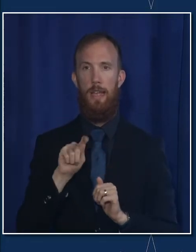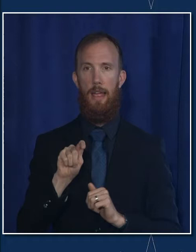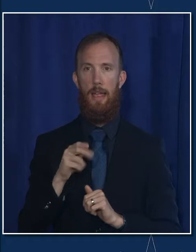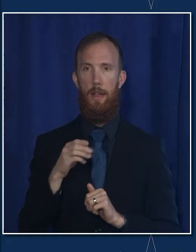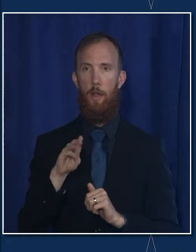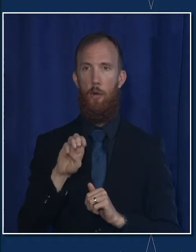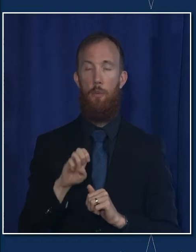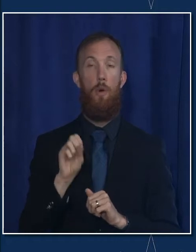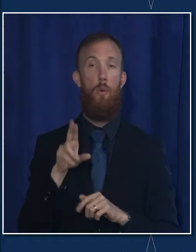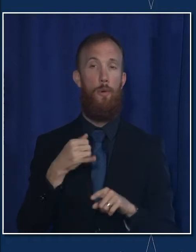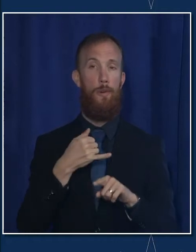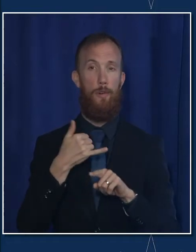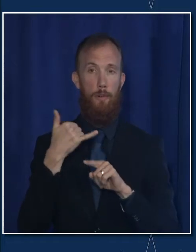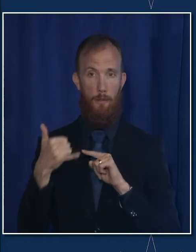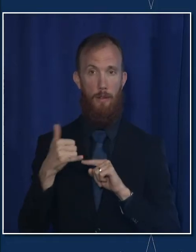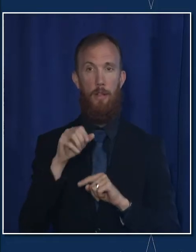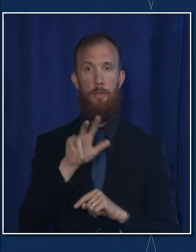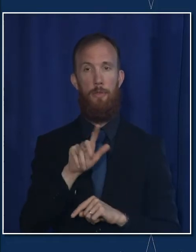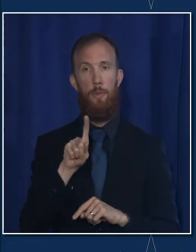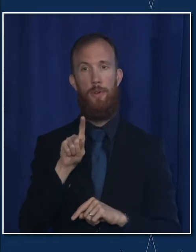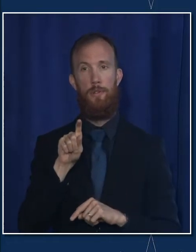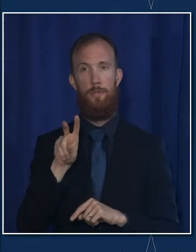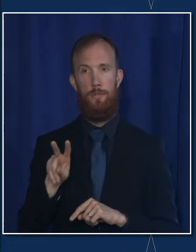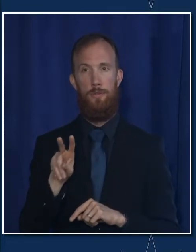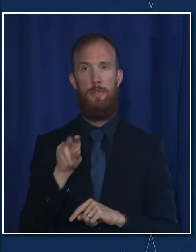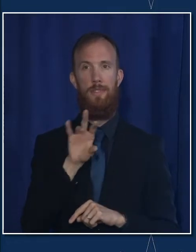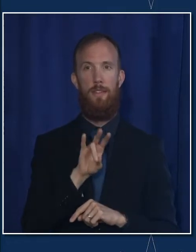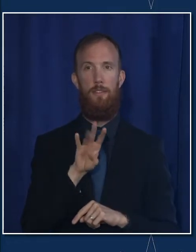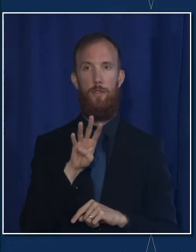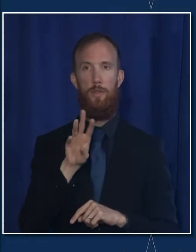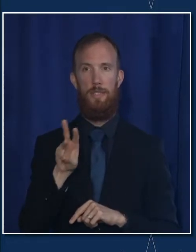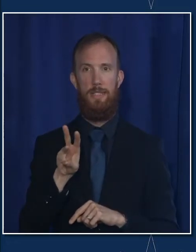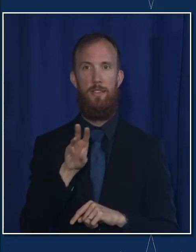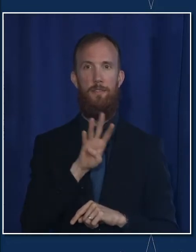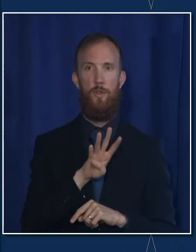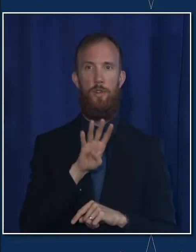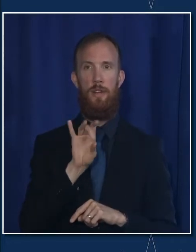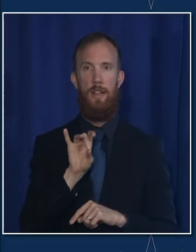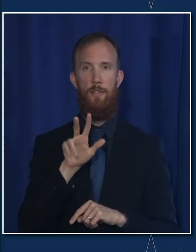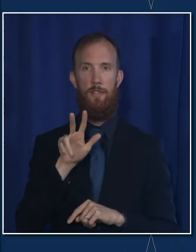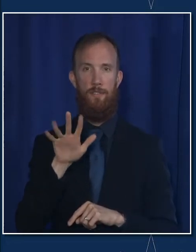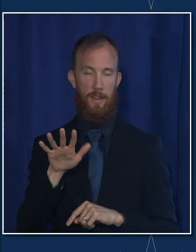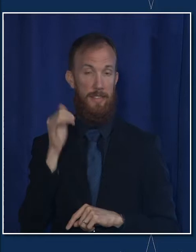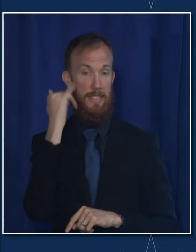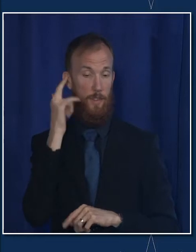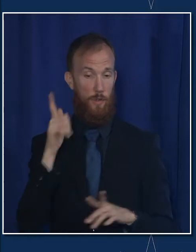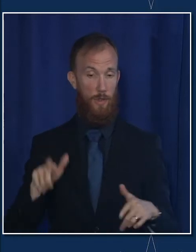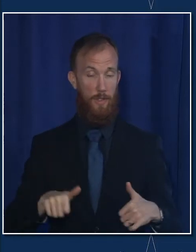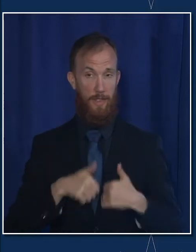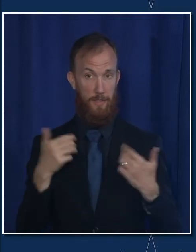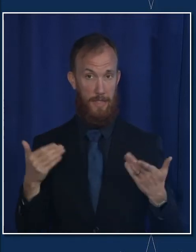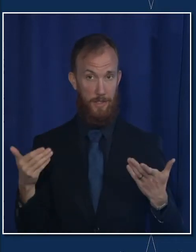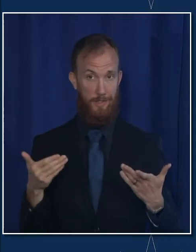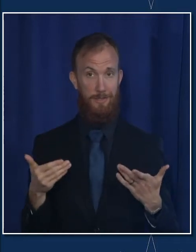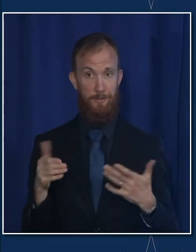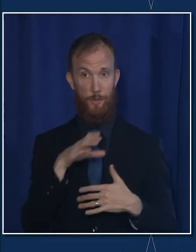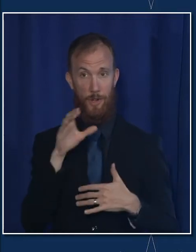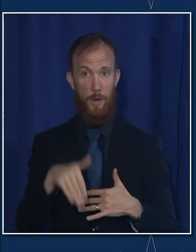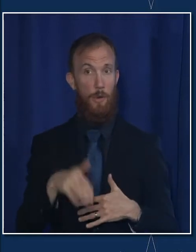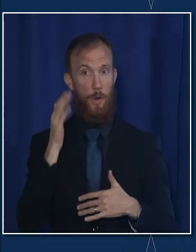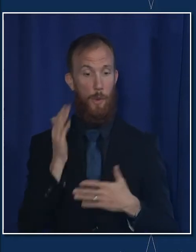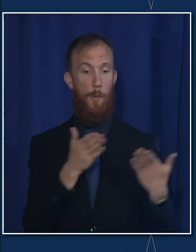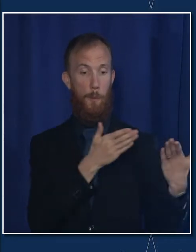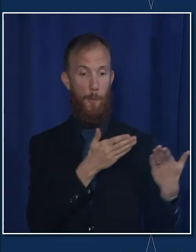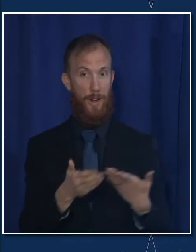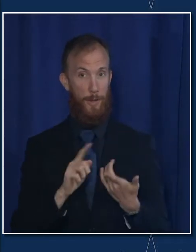312-746-4835. And if you're in the city limits, we will make a vaccine appointment and bring it to your house. We are also happy to answer any of your vaccine questions at that hotline.